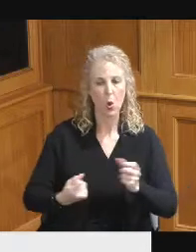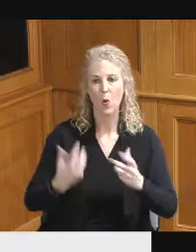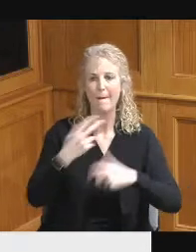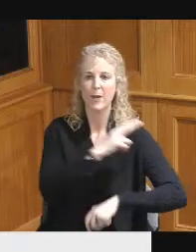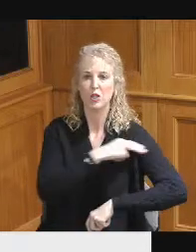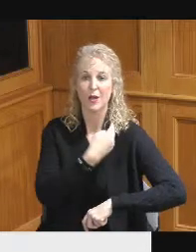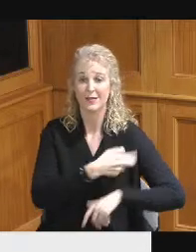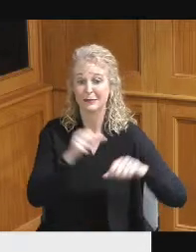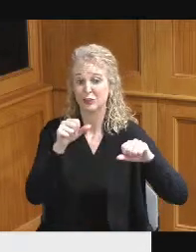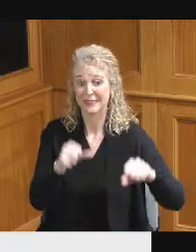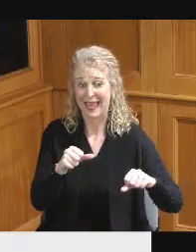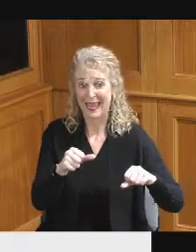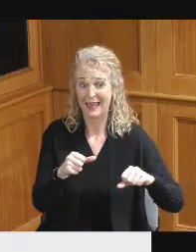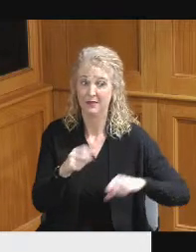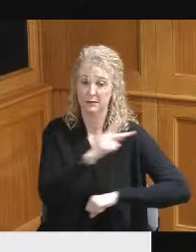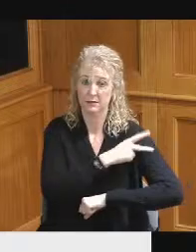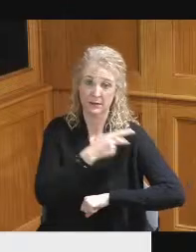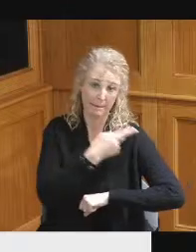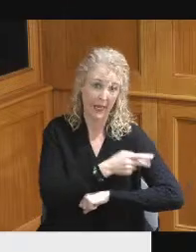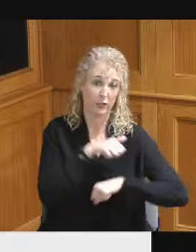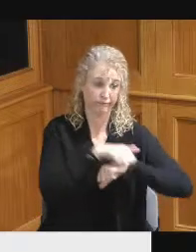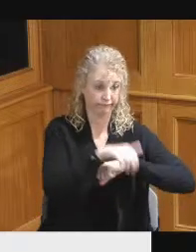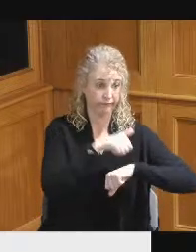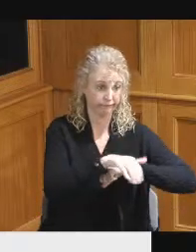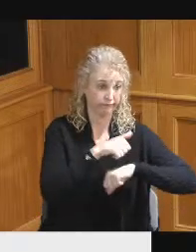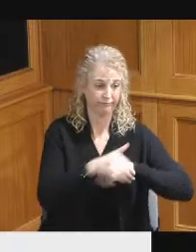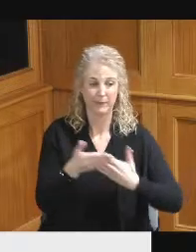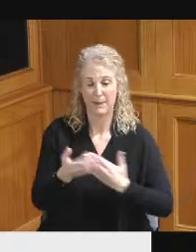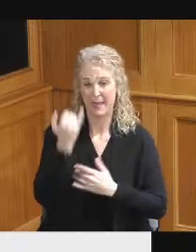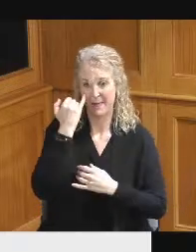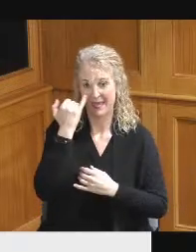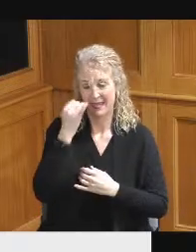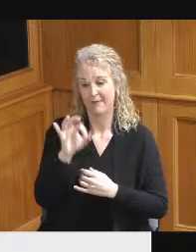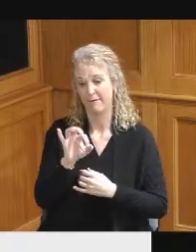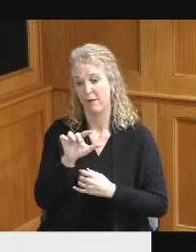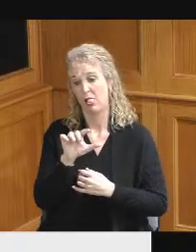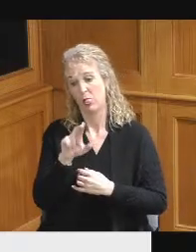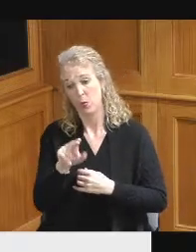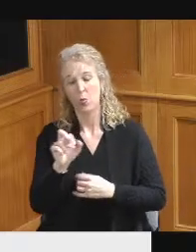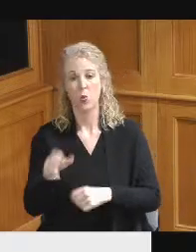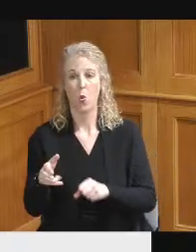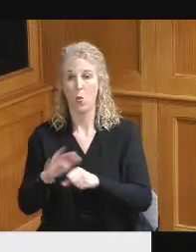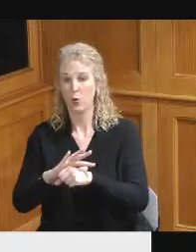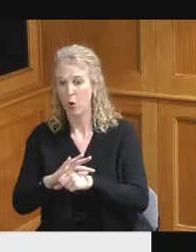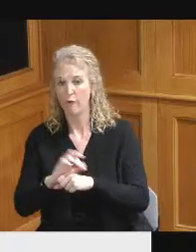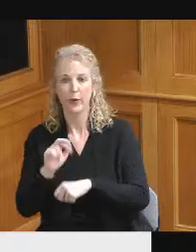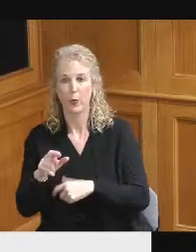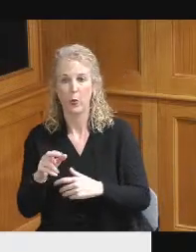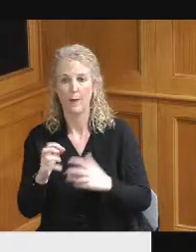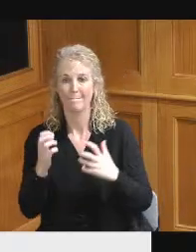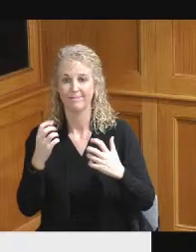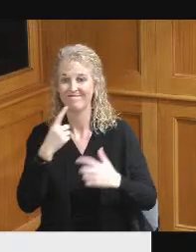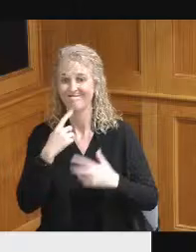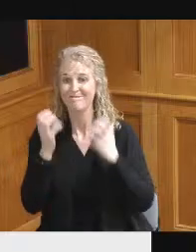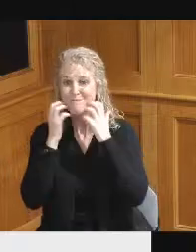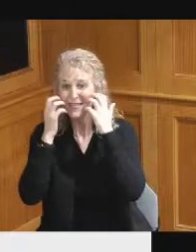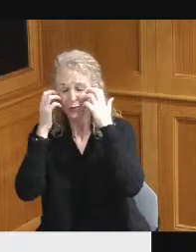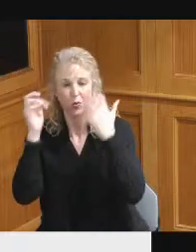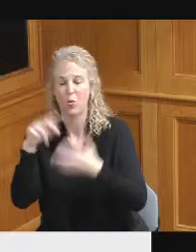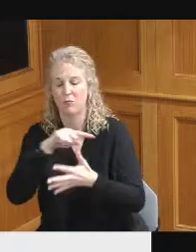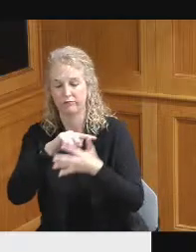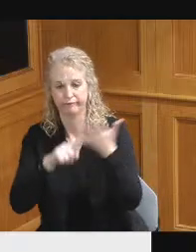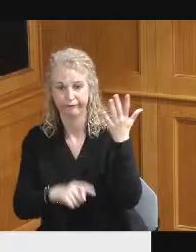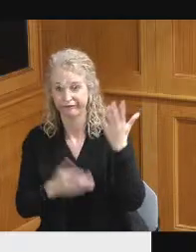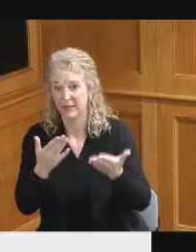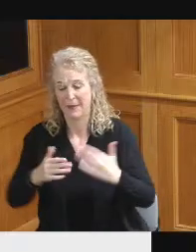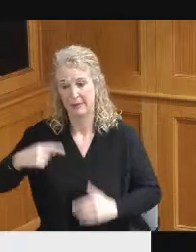hospitals during times of heightened either flu or COVID-19 or anything else that might come our way, whether it's measles or something else that's not even yet